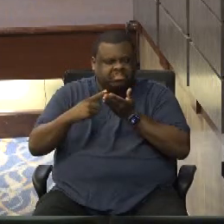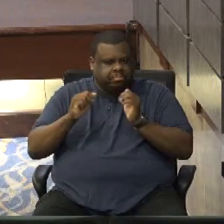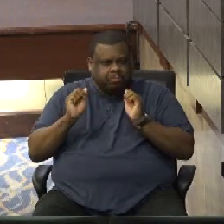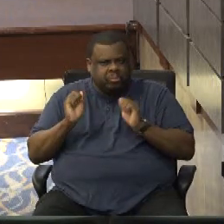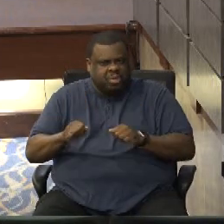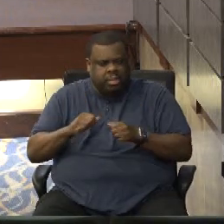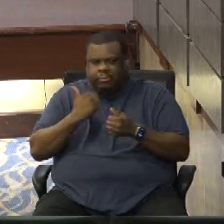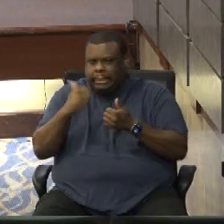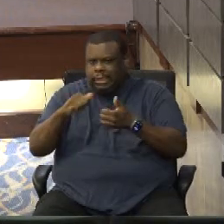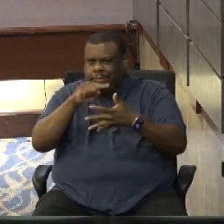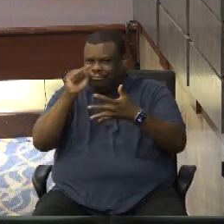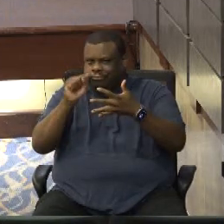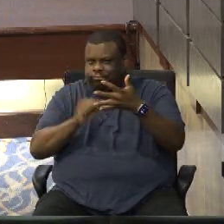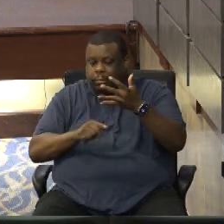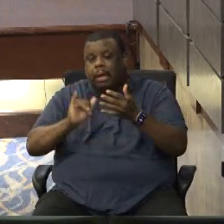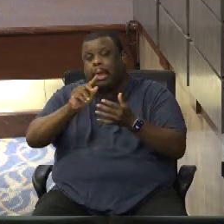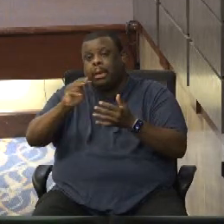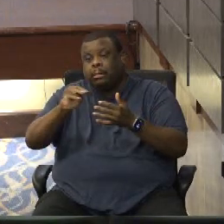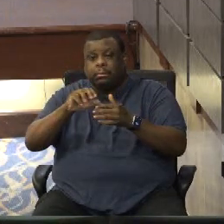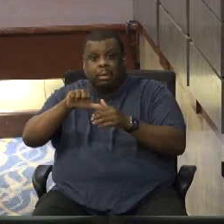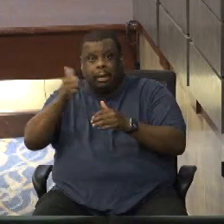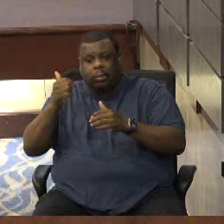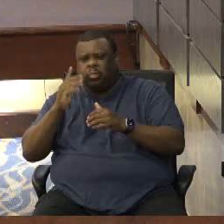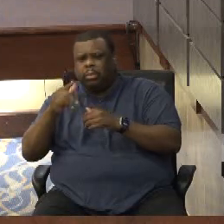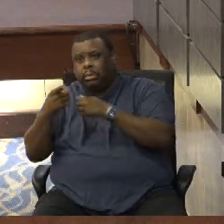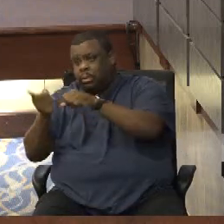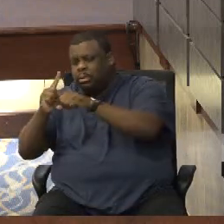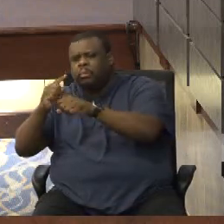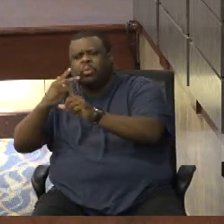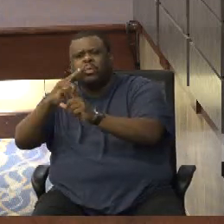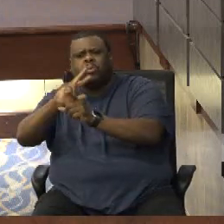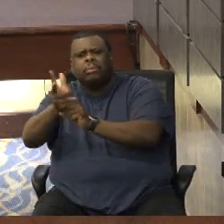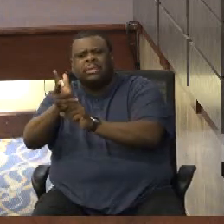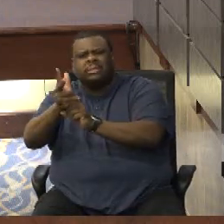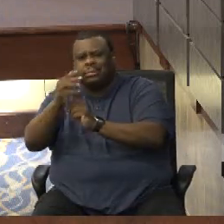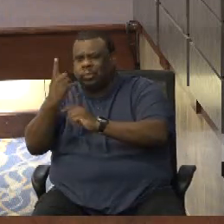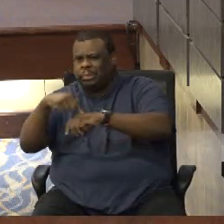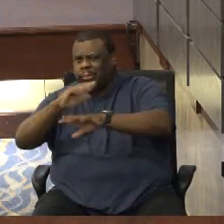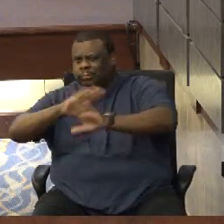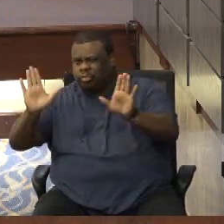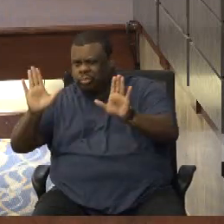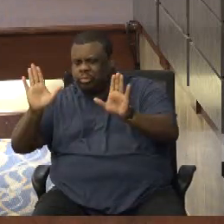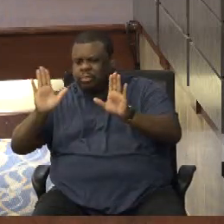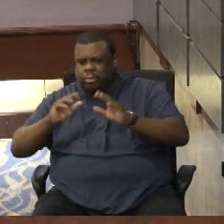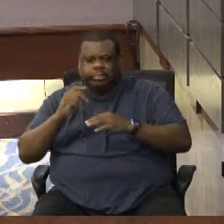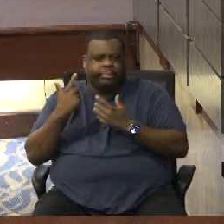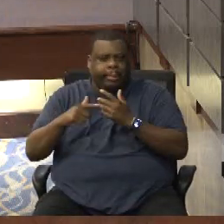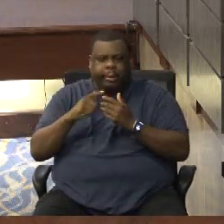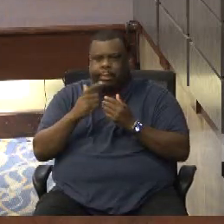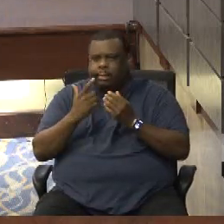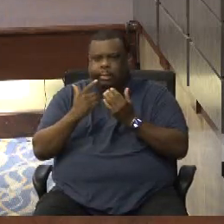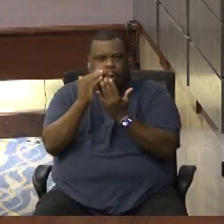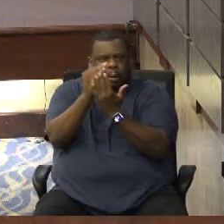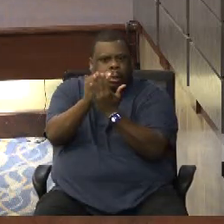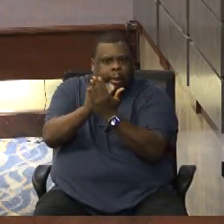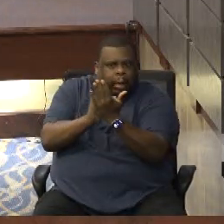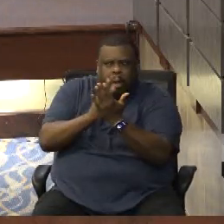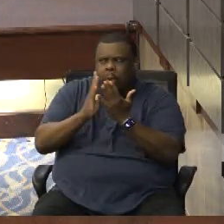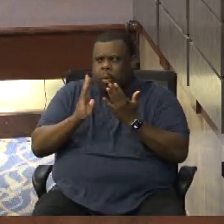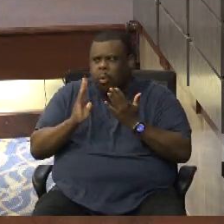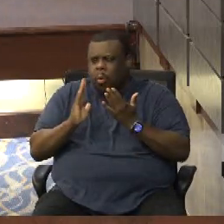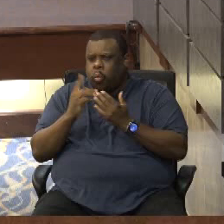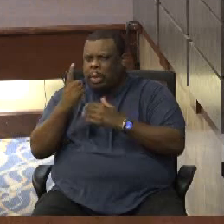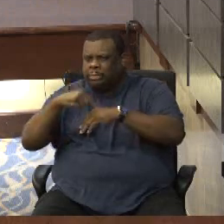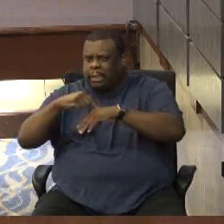agenda. On items other than public hearings, speakers will be allotted 1 3-minute presentation regardless of the number of items the speaker wishes